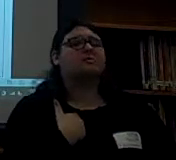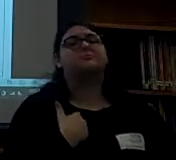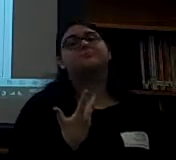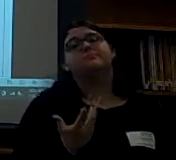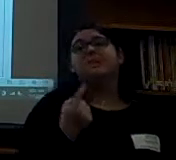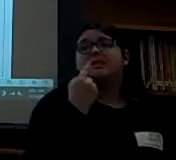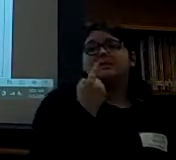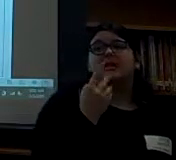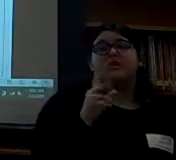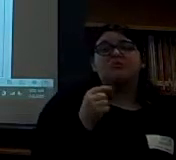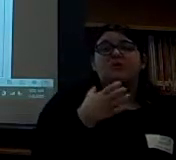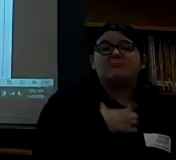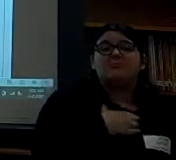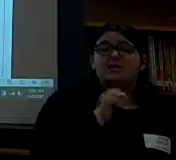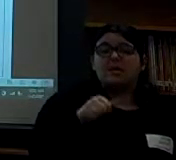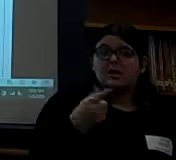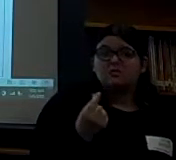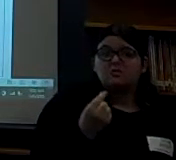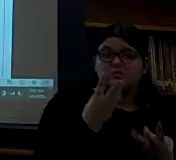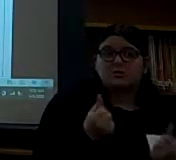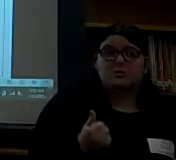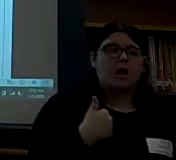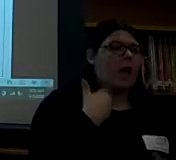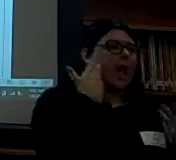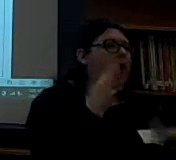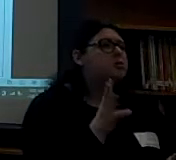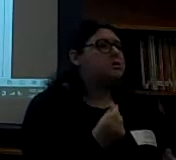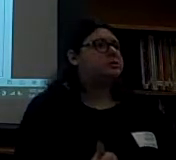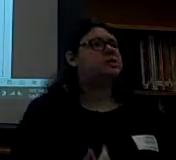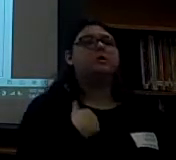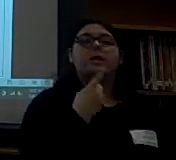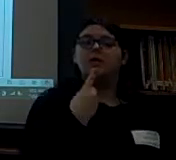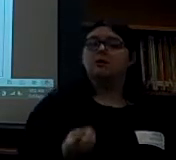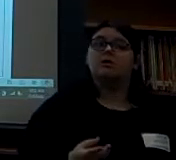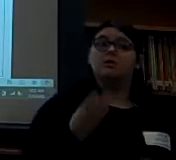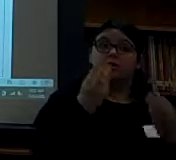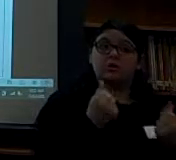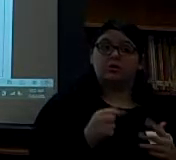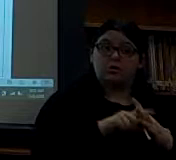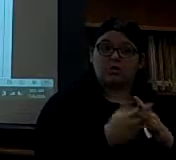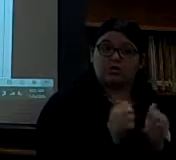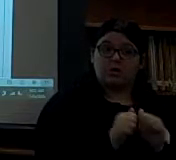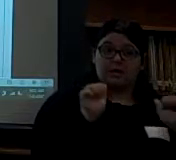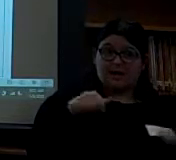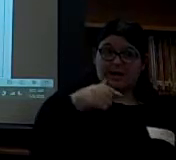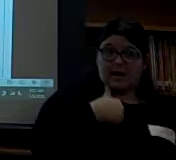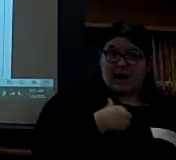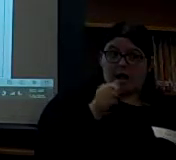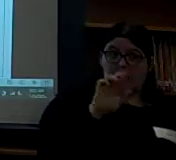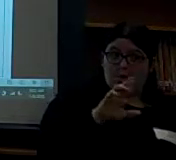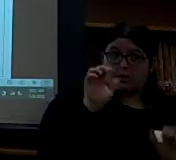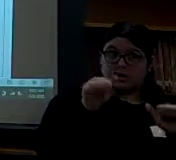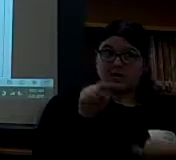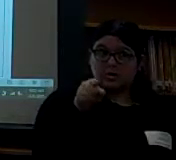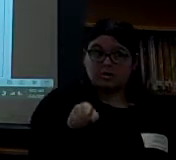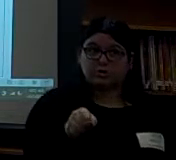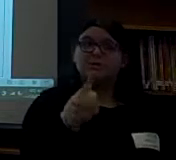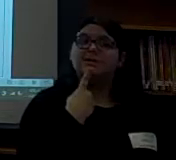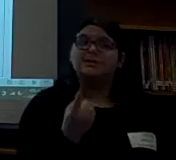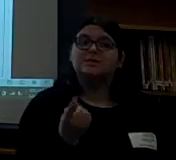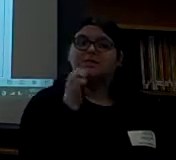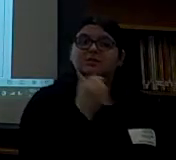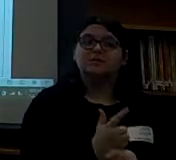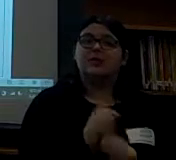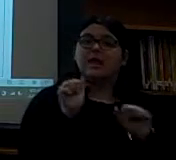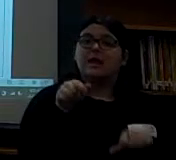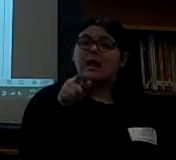That's a complaint. Can you do a solution? And she'll say, I don't know what the solution is. And I would say to her, solutions start with can I or can you? So say to your sister, can you